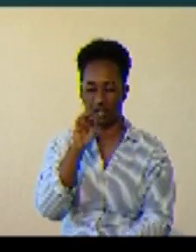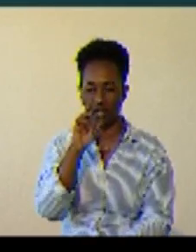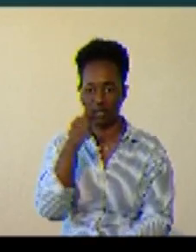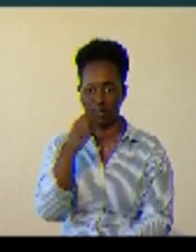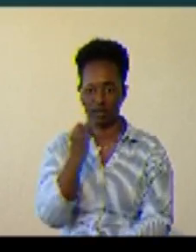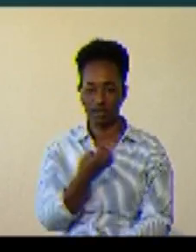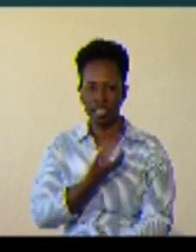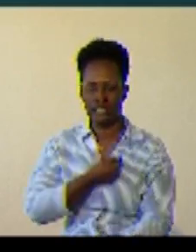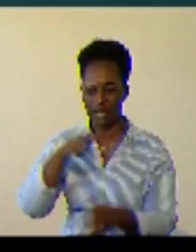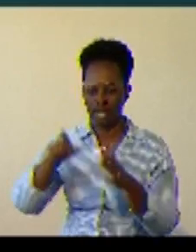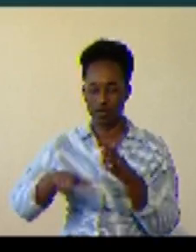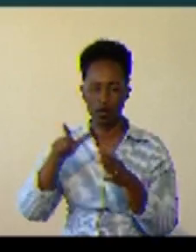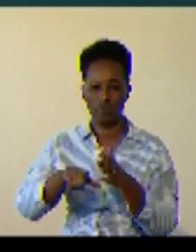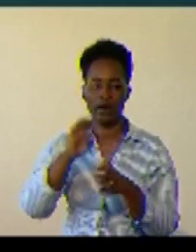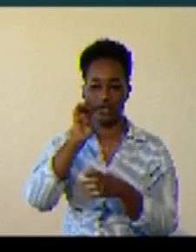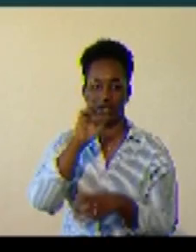electronegativity.